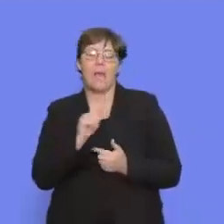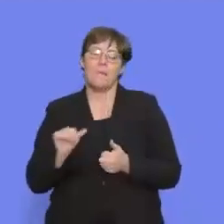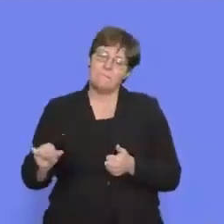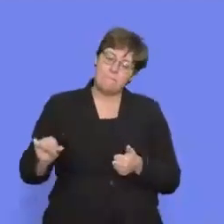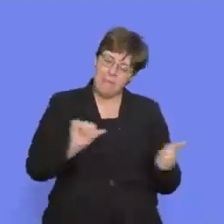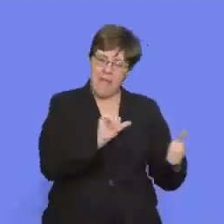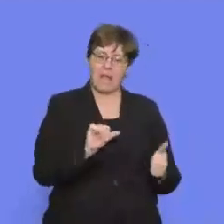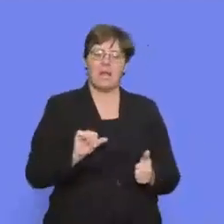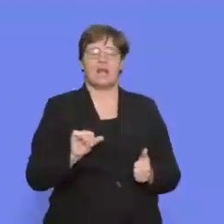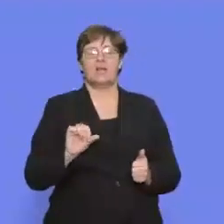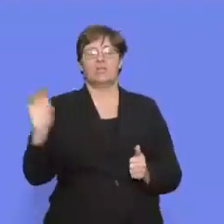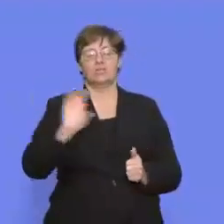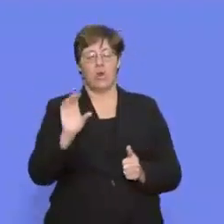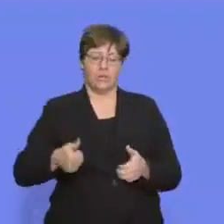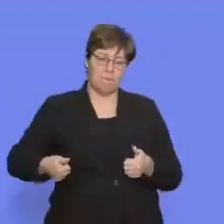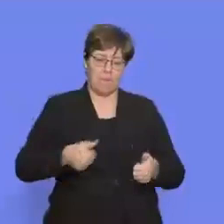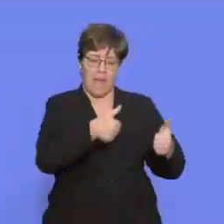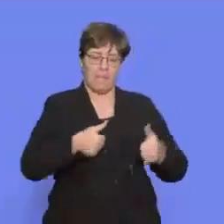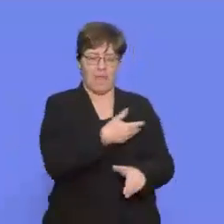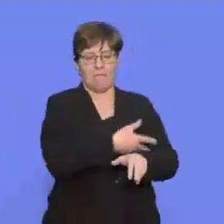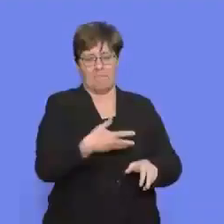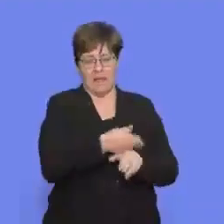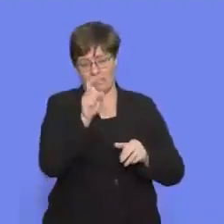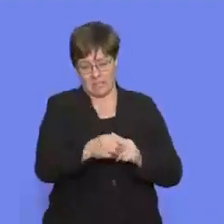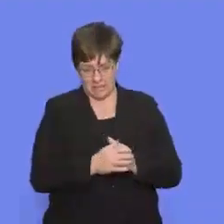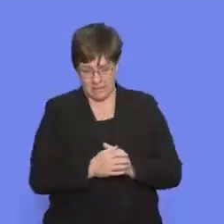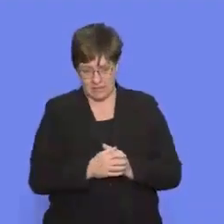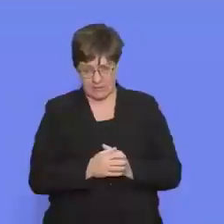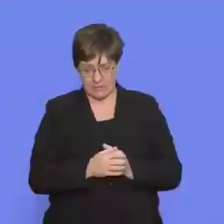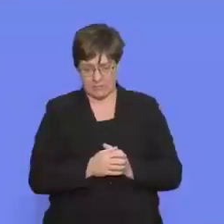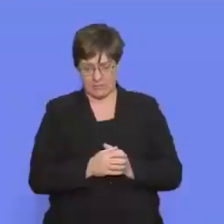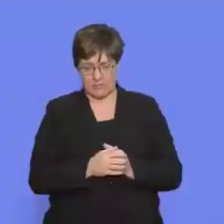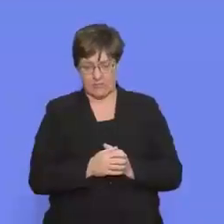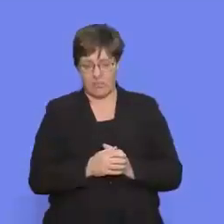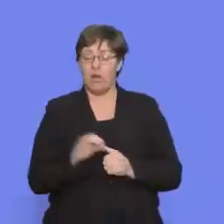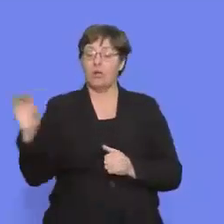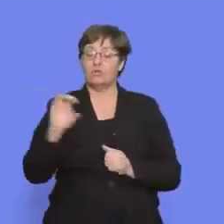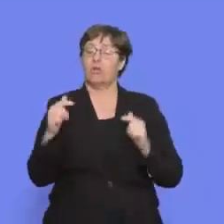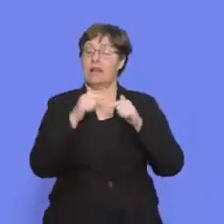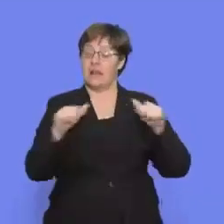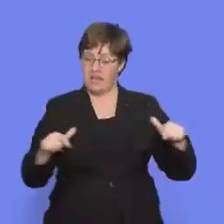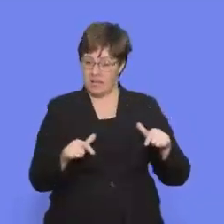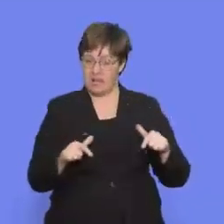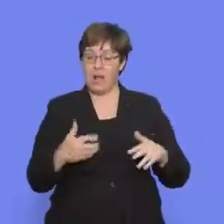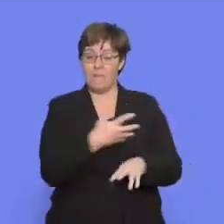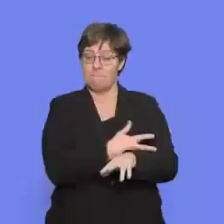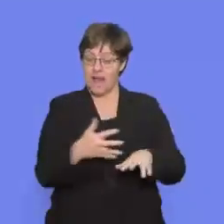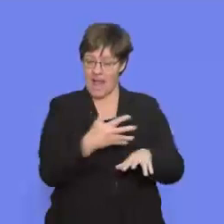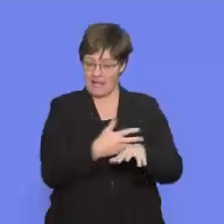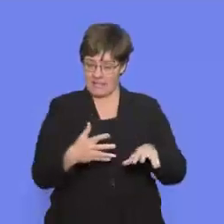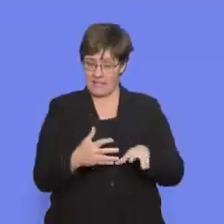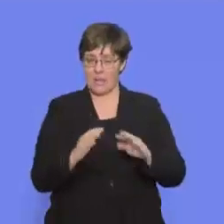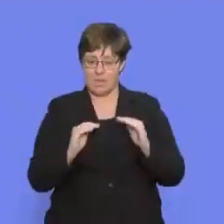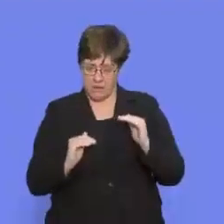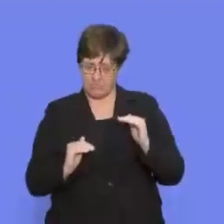increases. Then salt level in the blood increases, and it will take